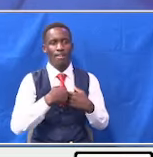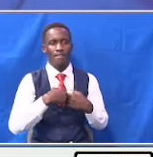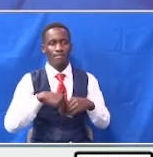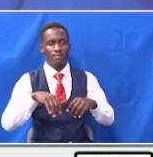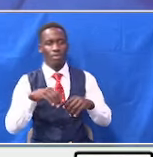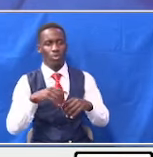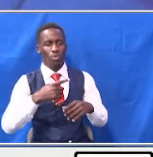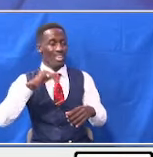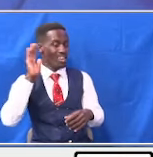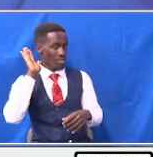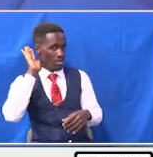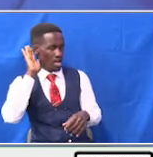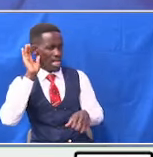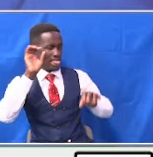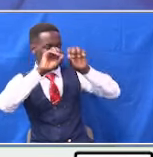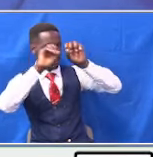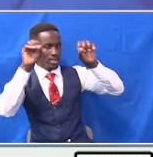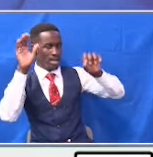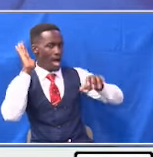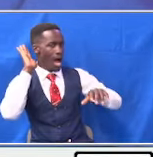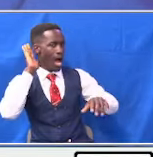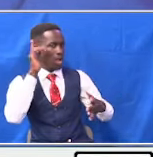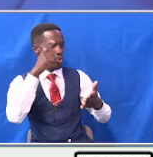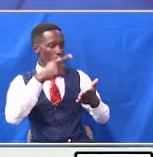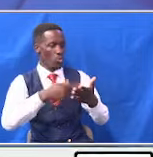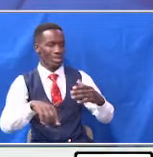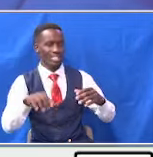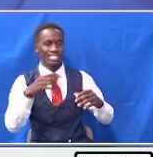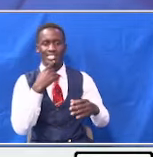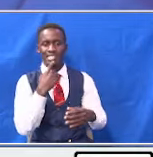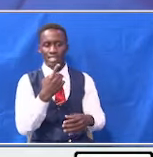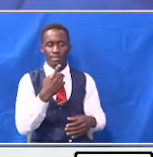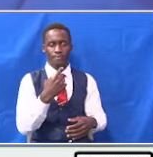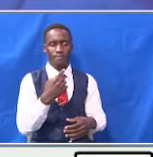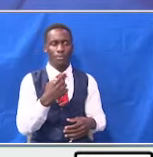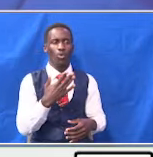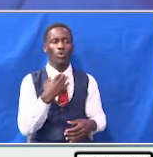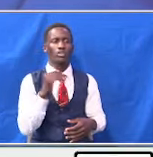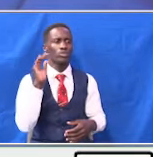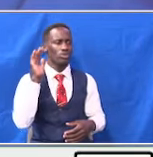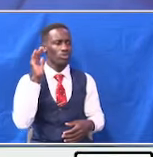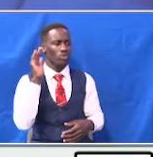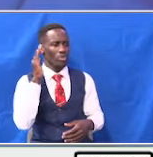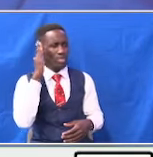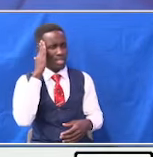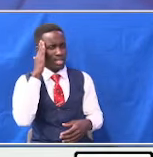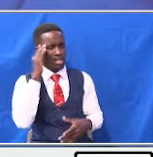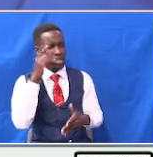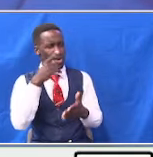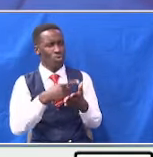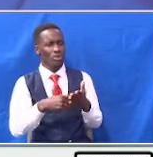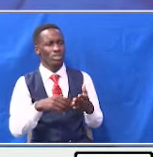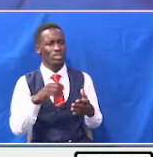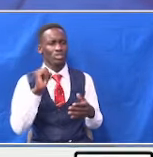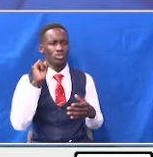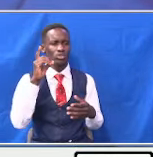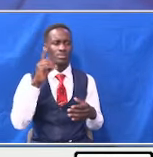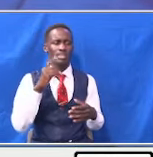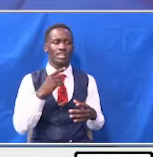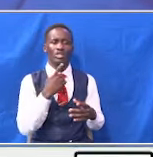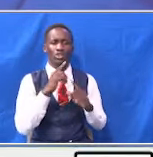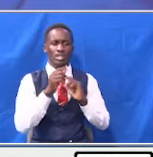what he said. I want to hear from you. I want to hear what you think should have been addressed, each of you, one point